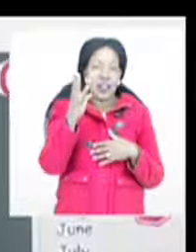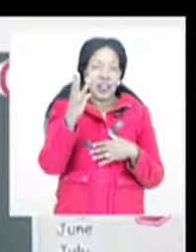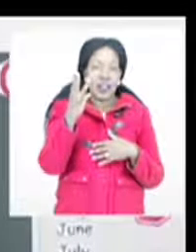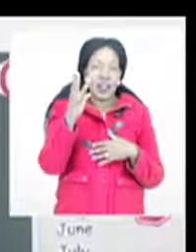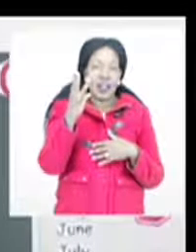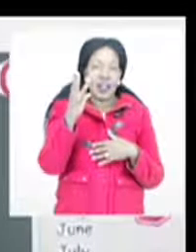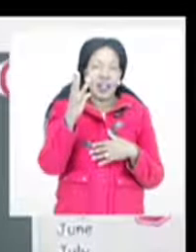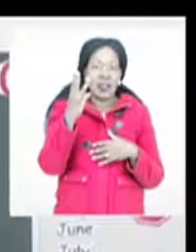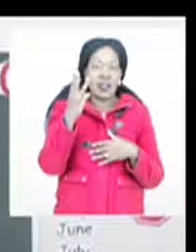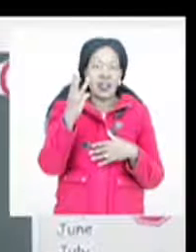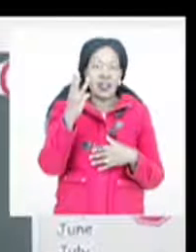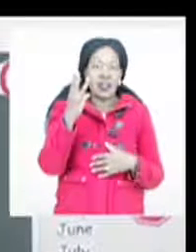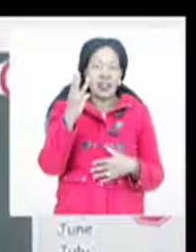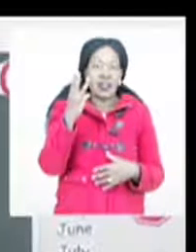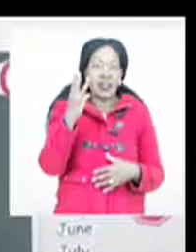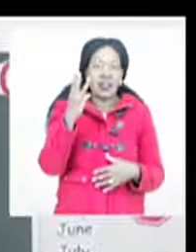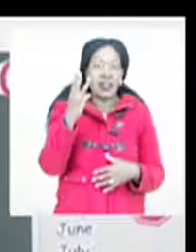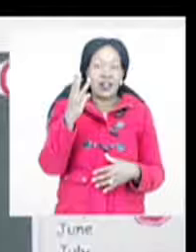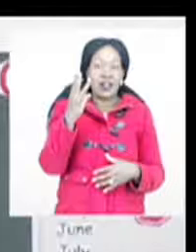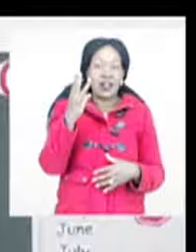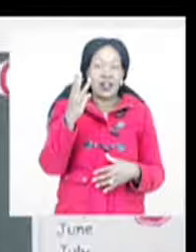3,